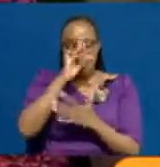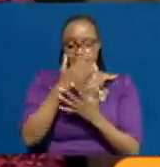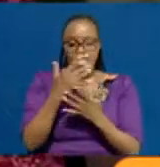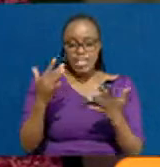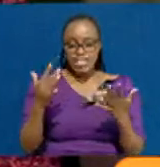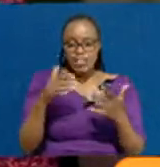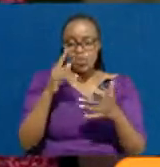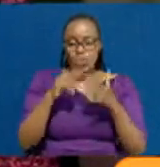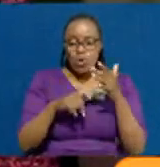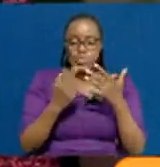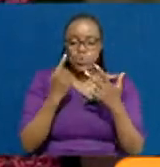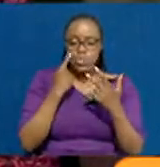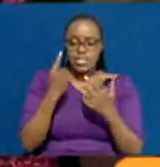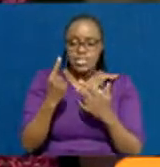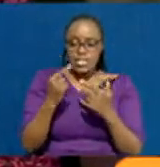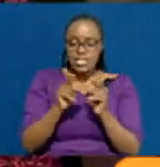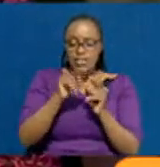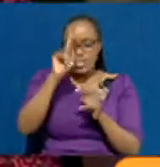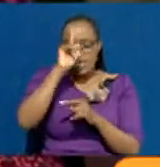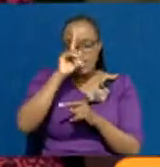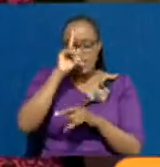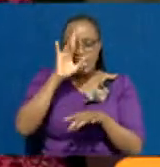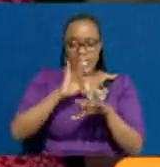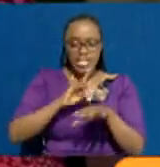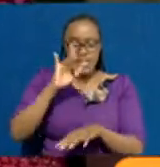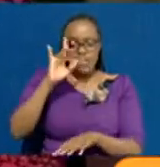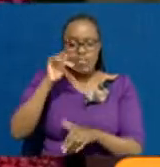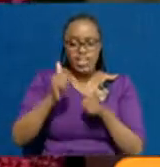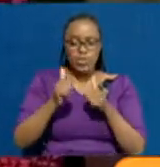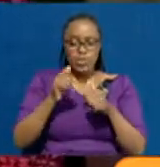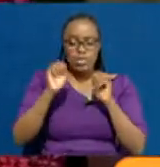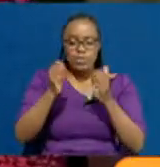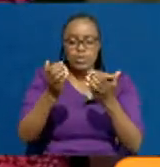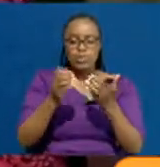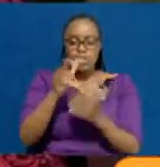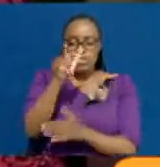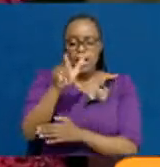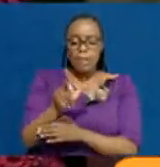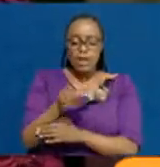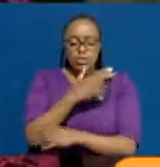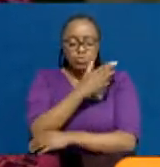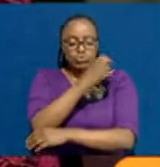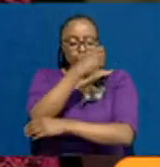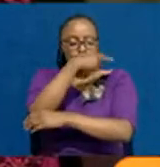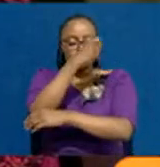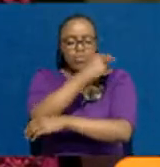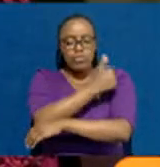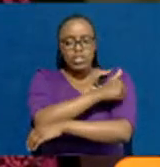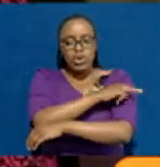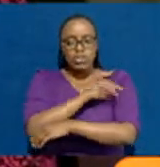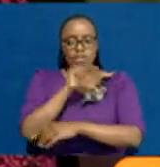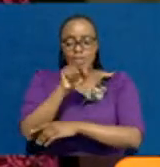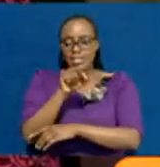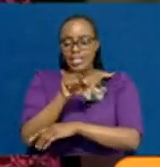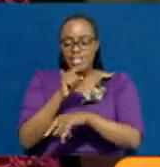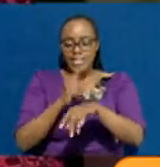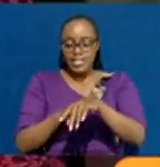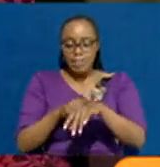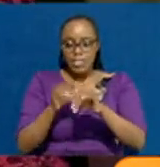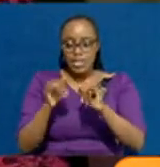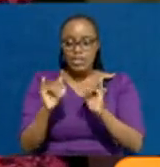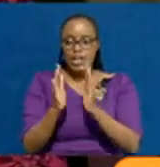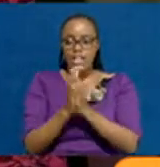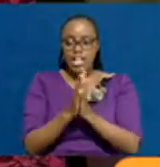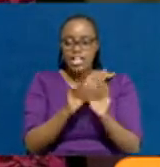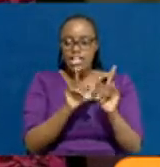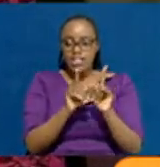or what we consider serious side effects, which may require someone to be hospitalized. And this, when the clinical trials are designed,